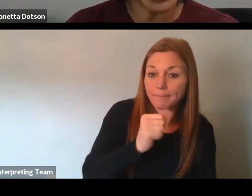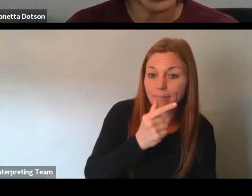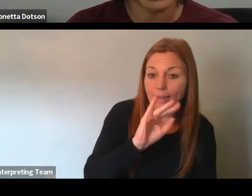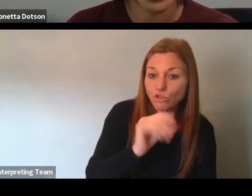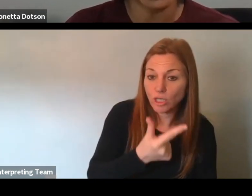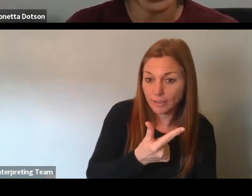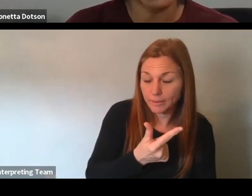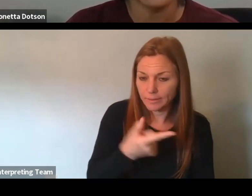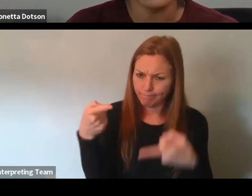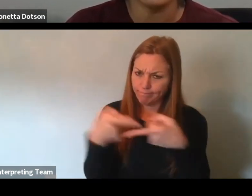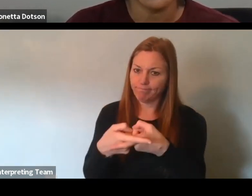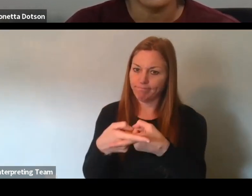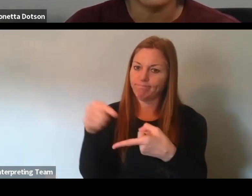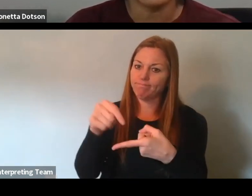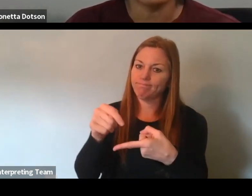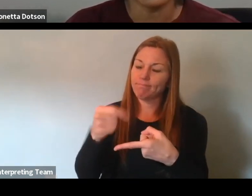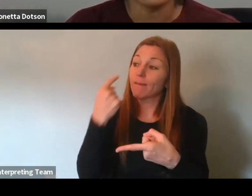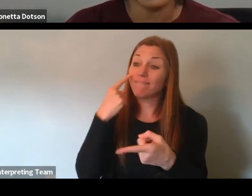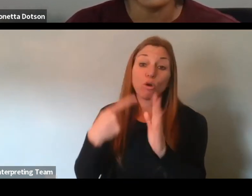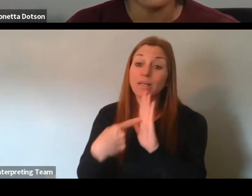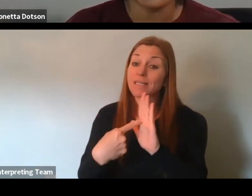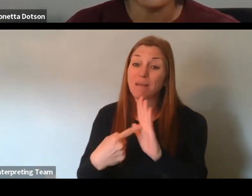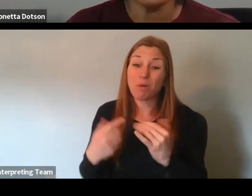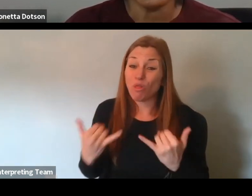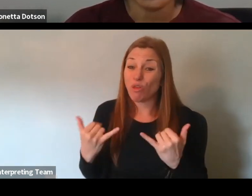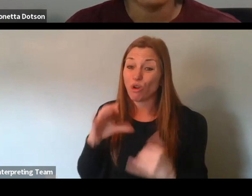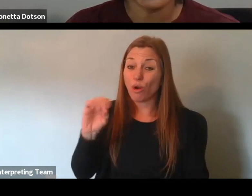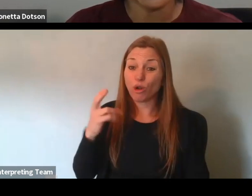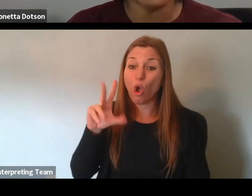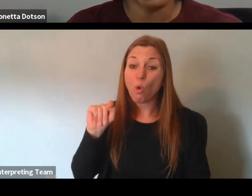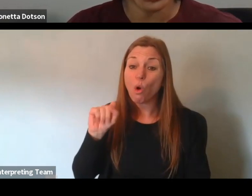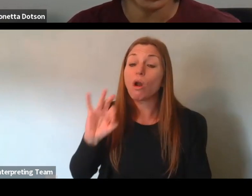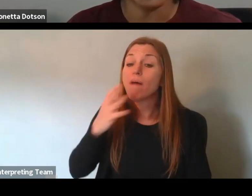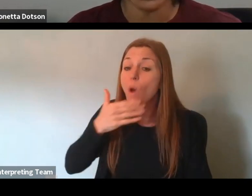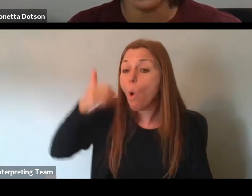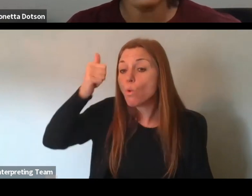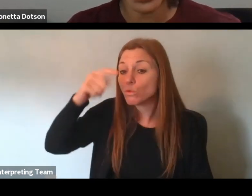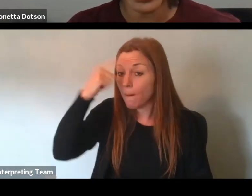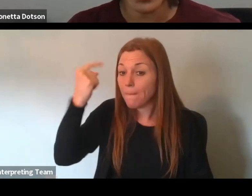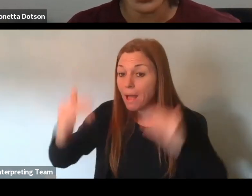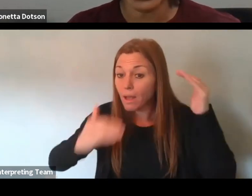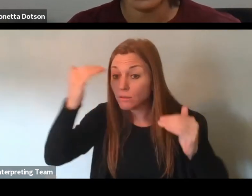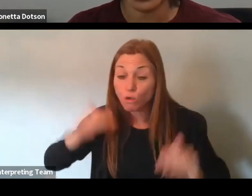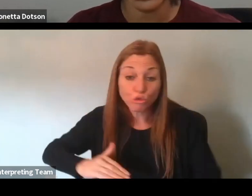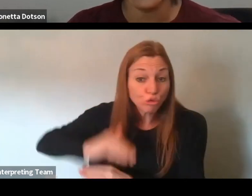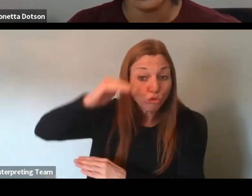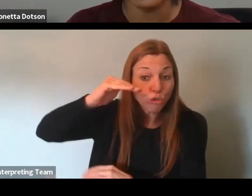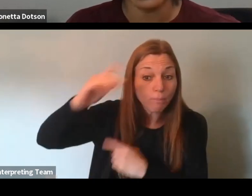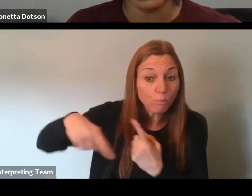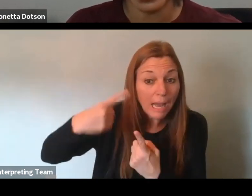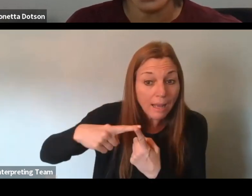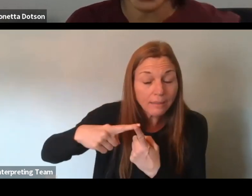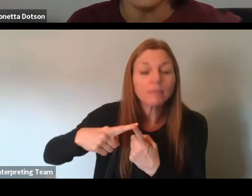grew up during the civil rights era. They grew up during a lot of the things that we currently